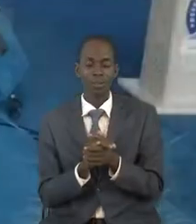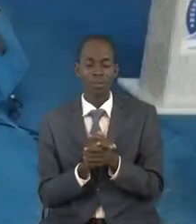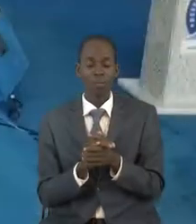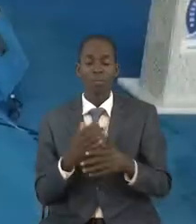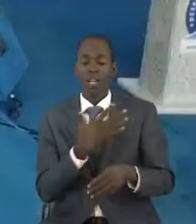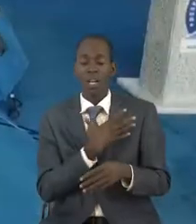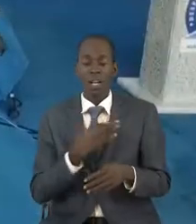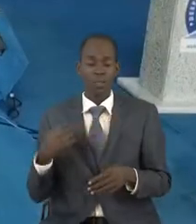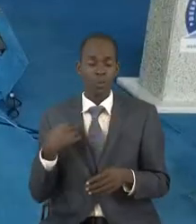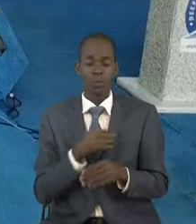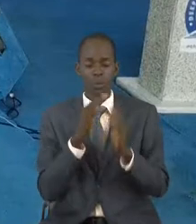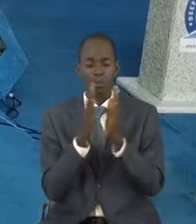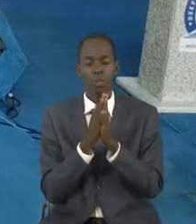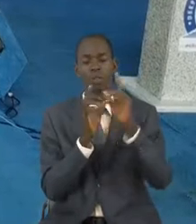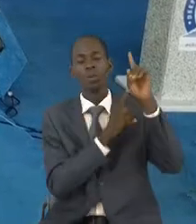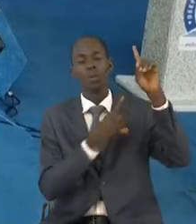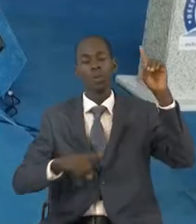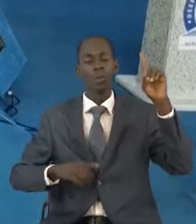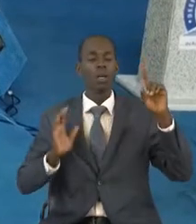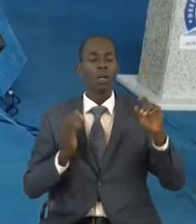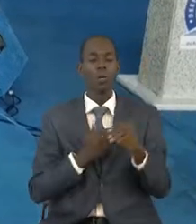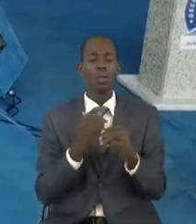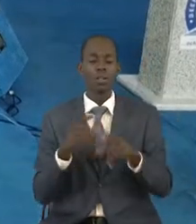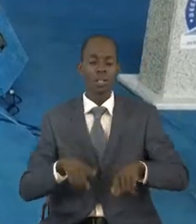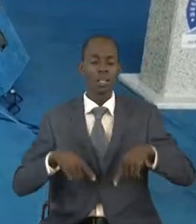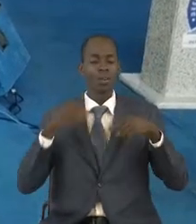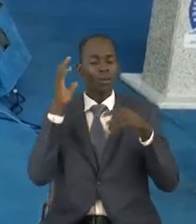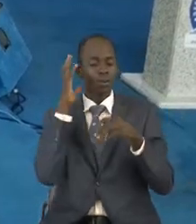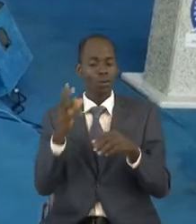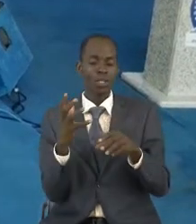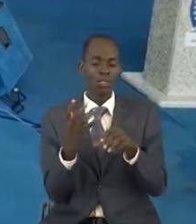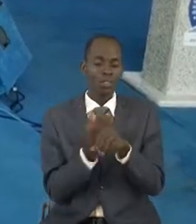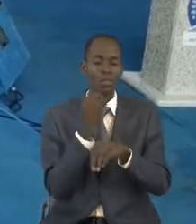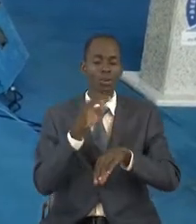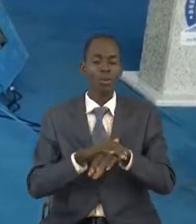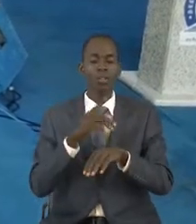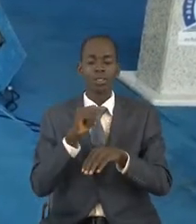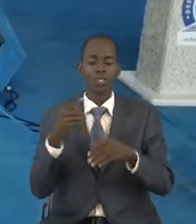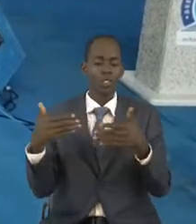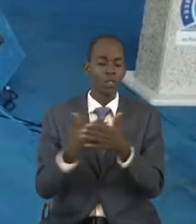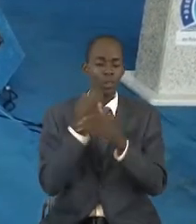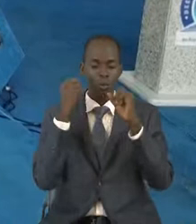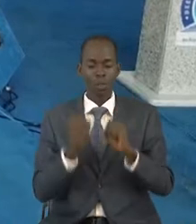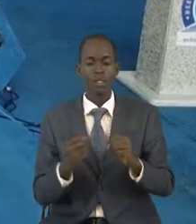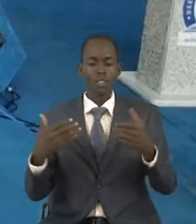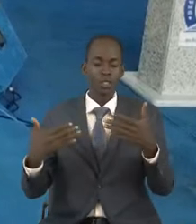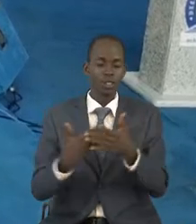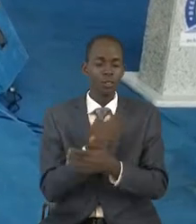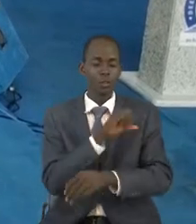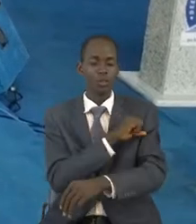Lord, our lives will take on a new power, a new strength, and a